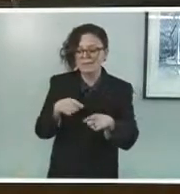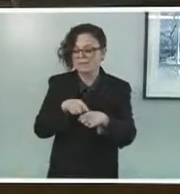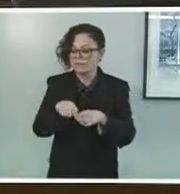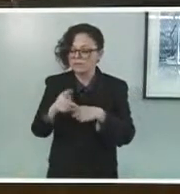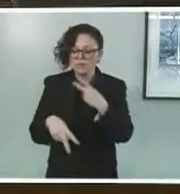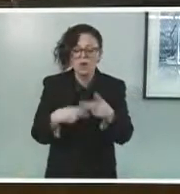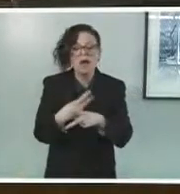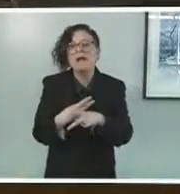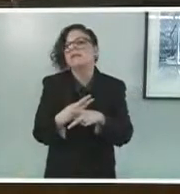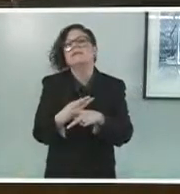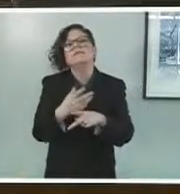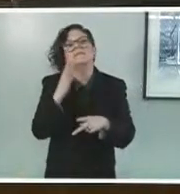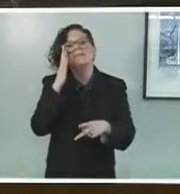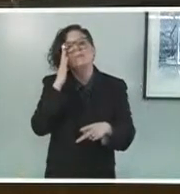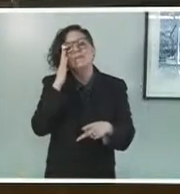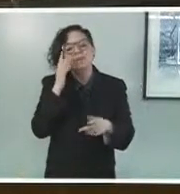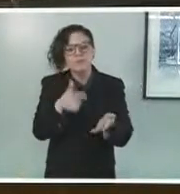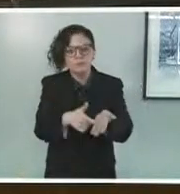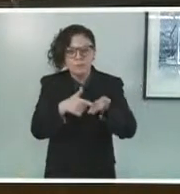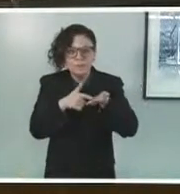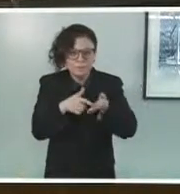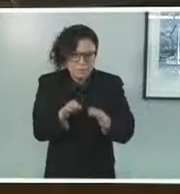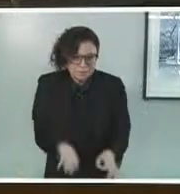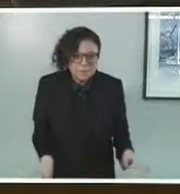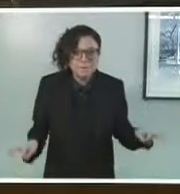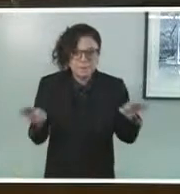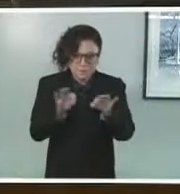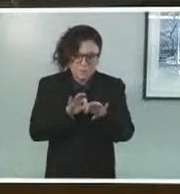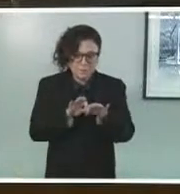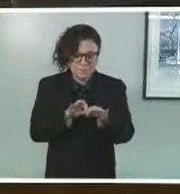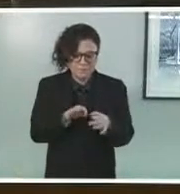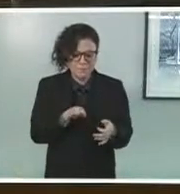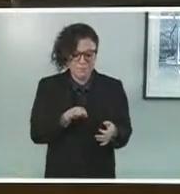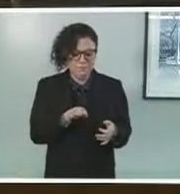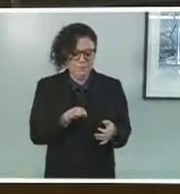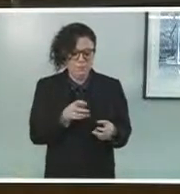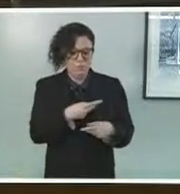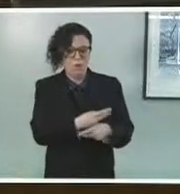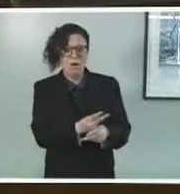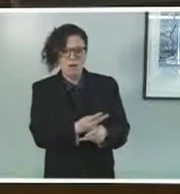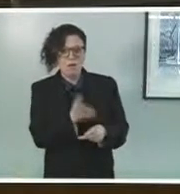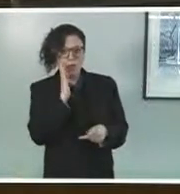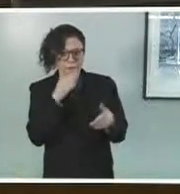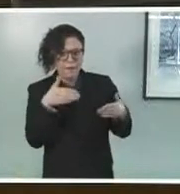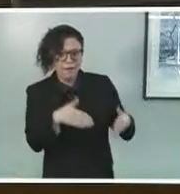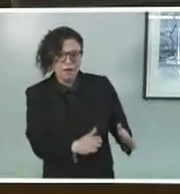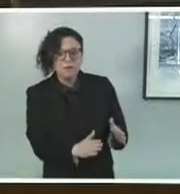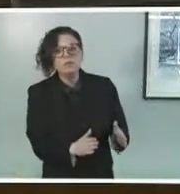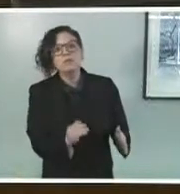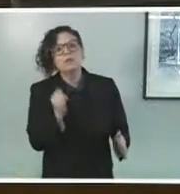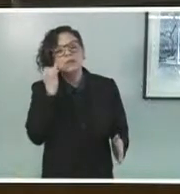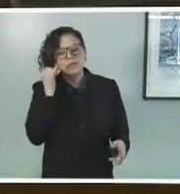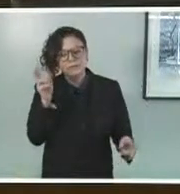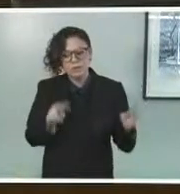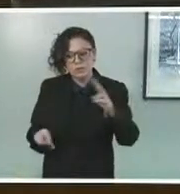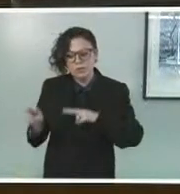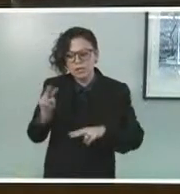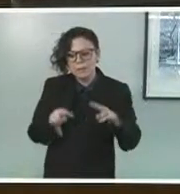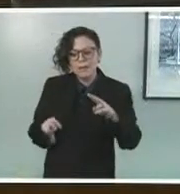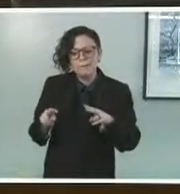good, then if they'll be allowed. If you look at where we